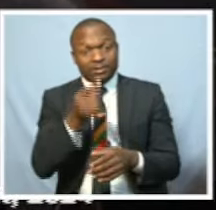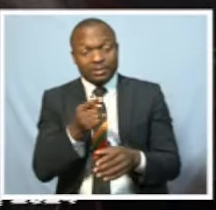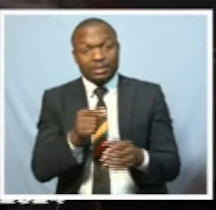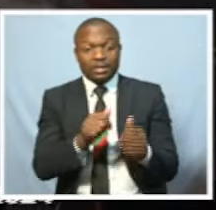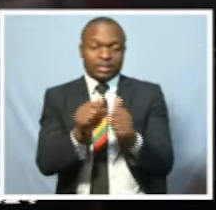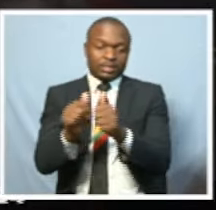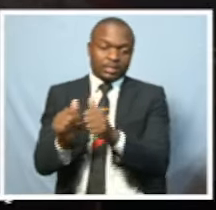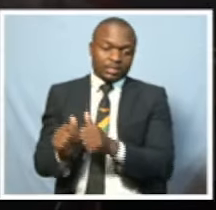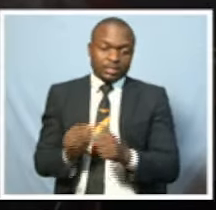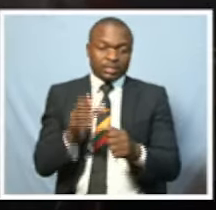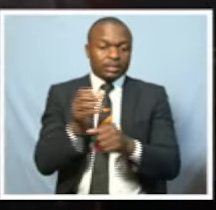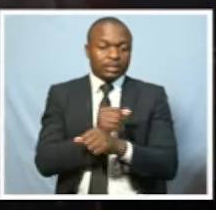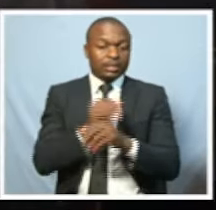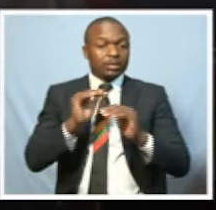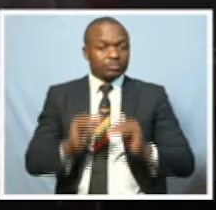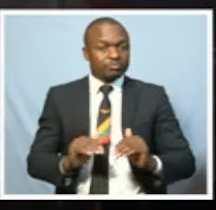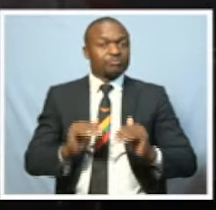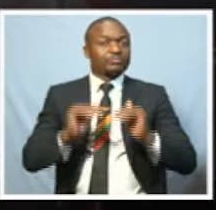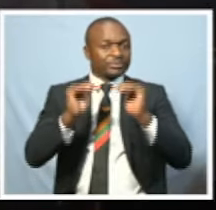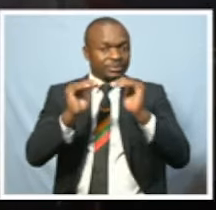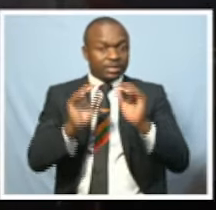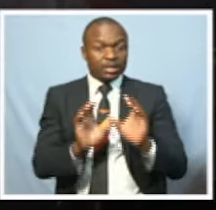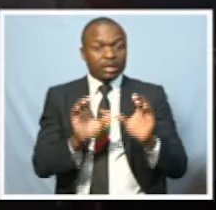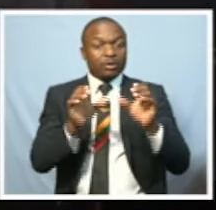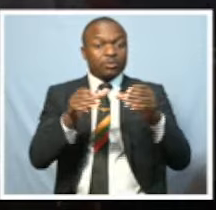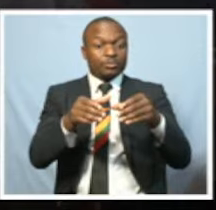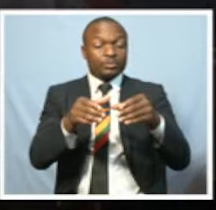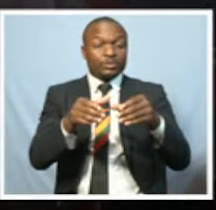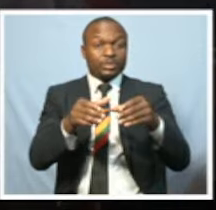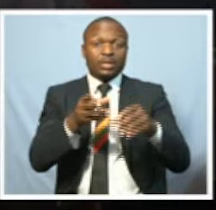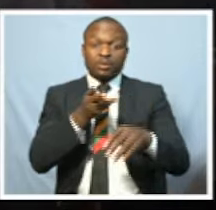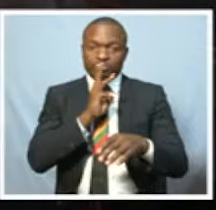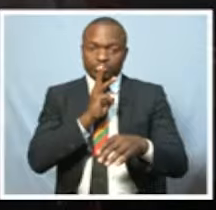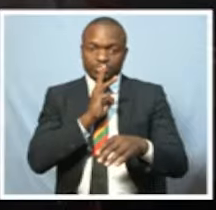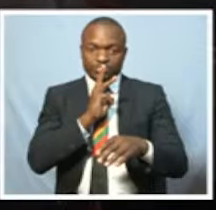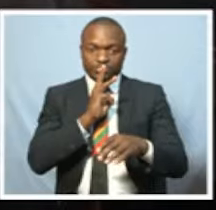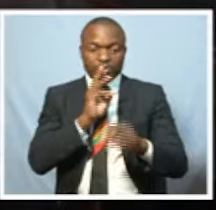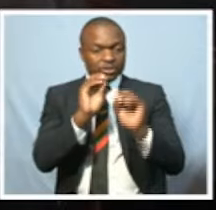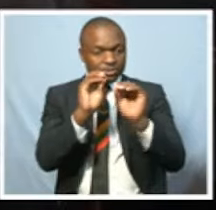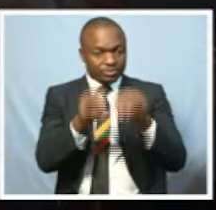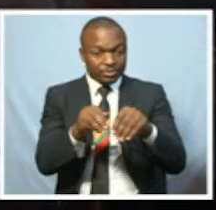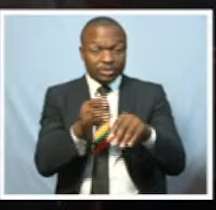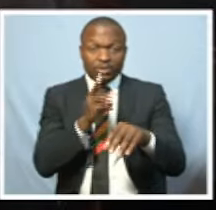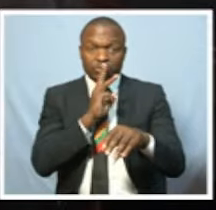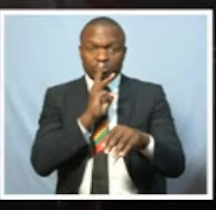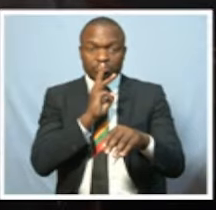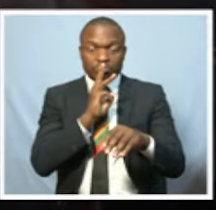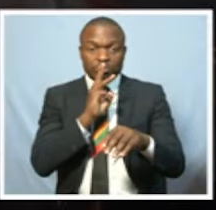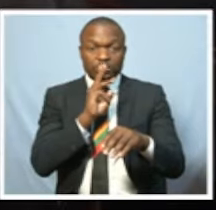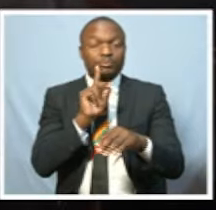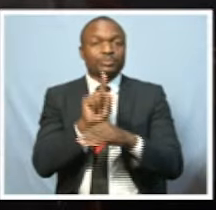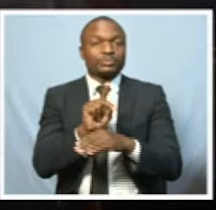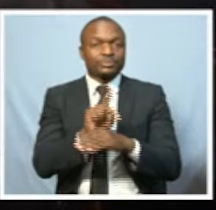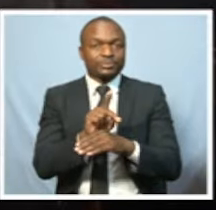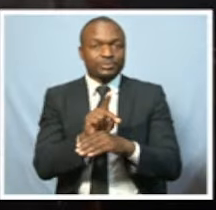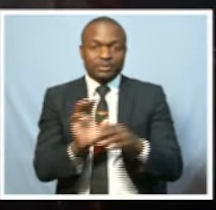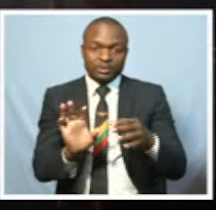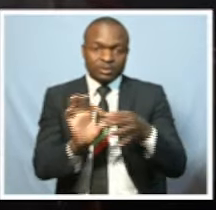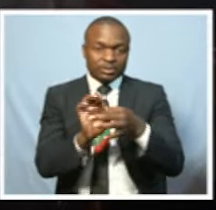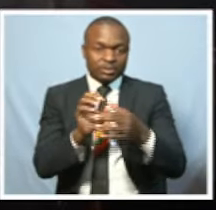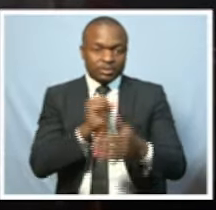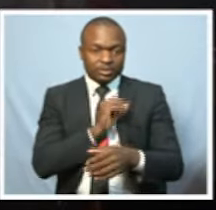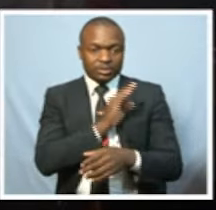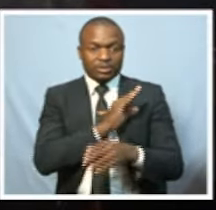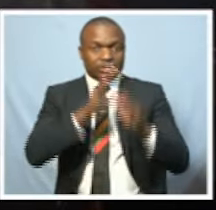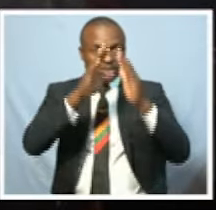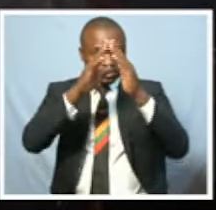you have upgraded the existing community borehole with installation of water scheme connected to the staff house that was handed